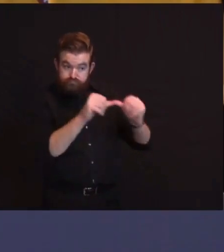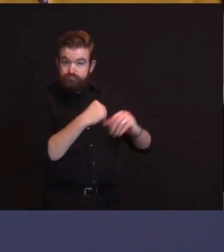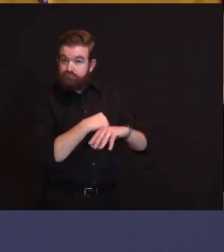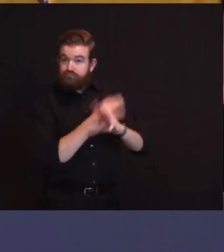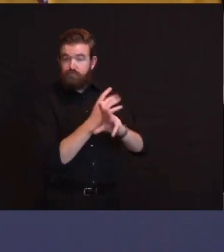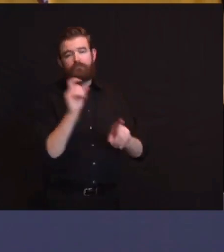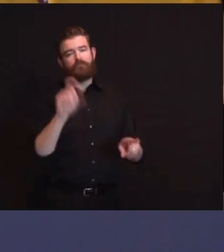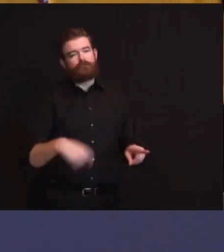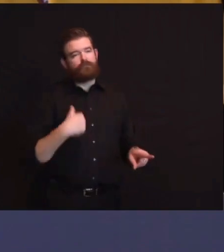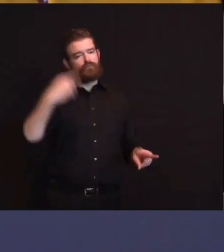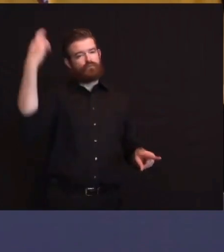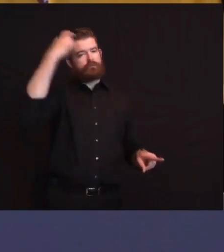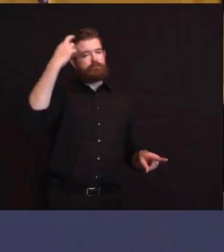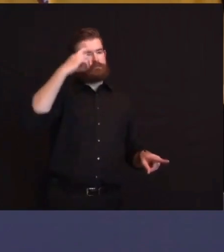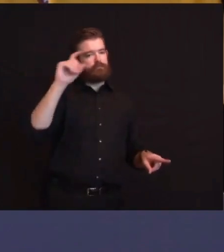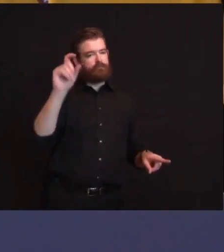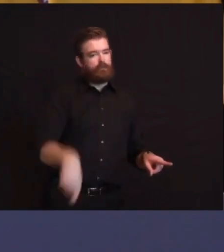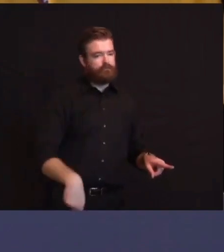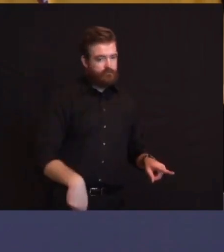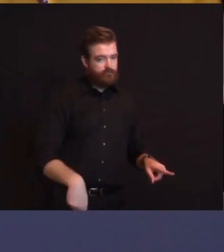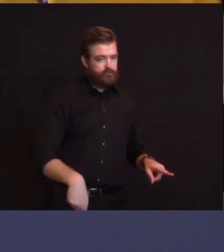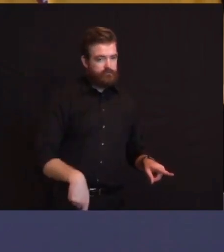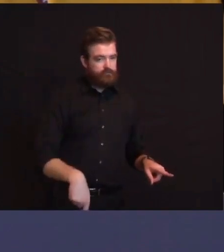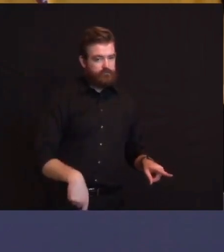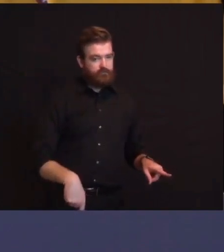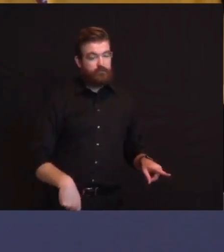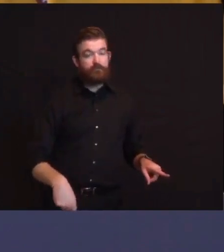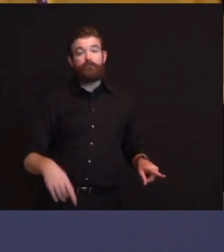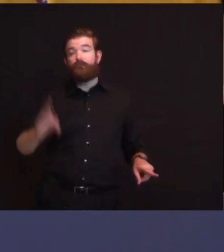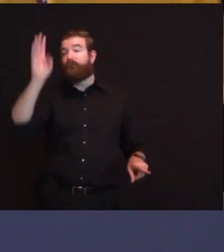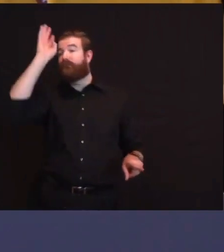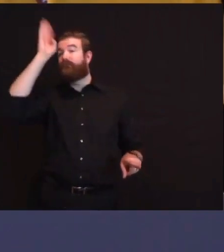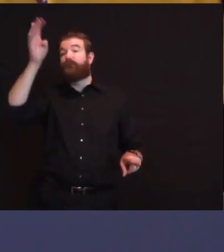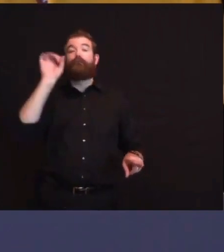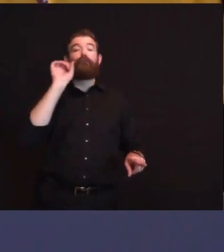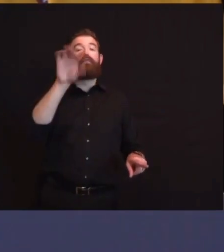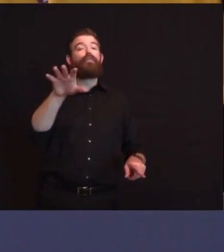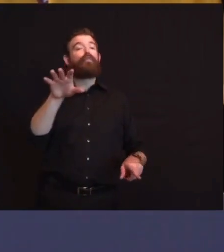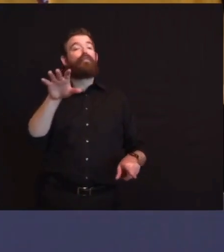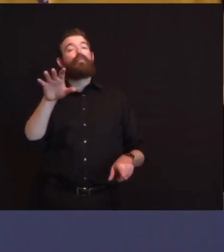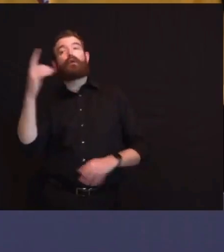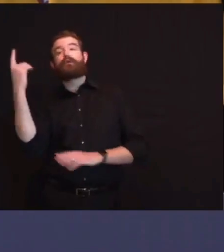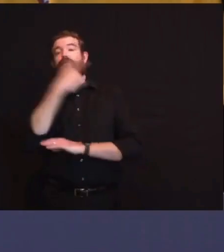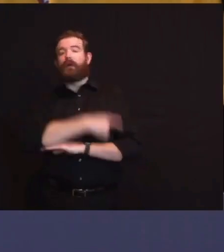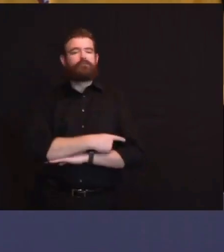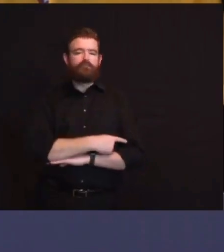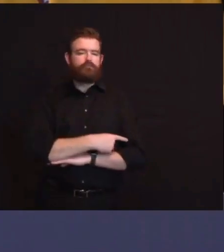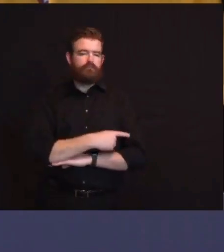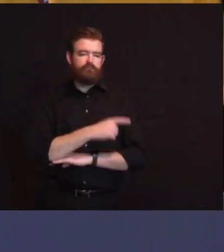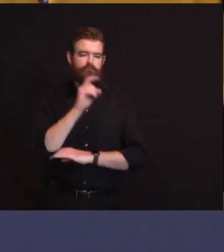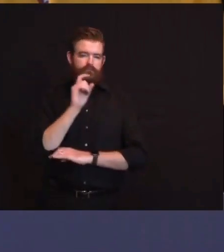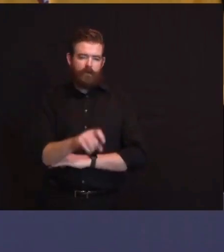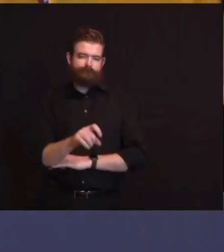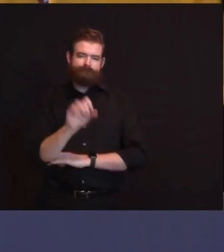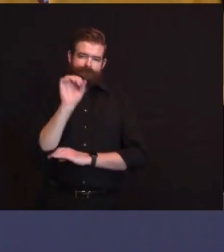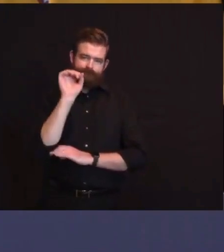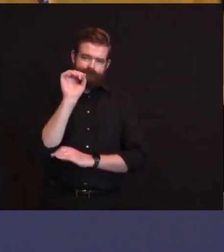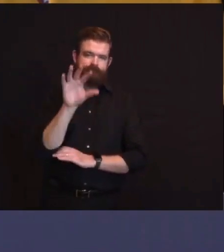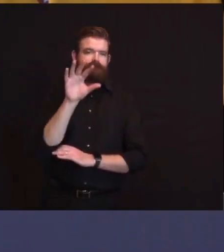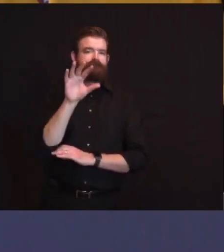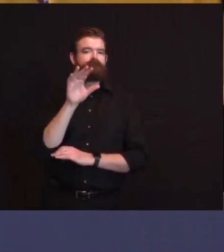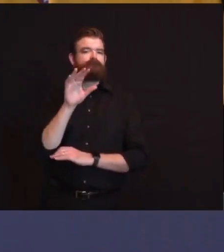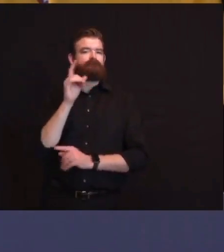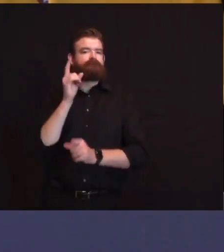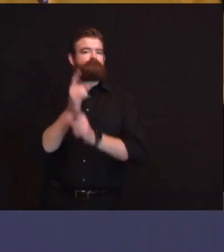date that is reasonable to achieve. We are clearly seeing what we thought we would see. I mentioned this earlier, migration beginning from all remote